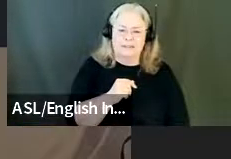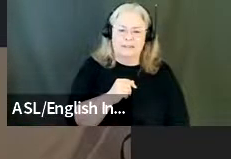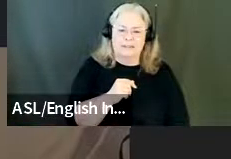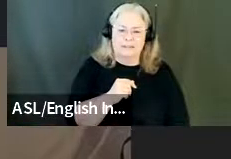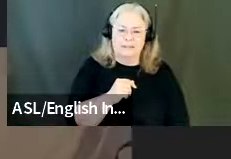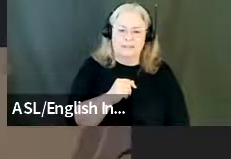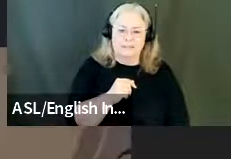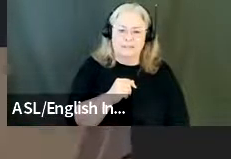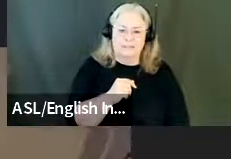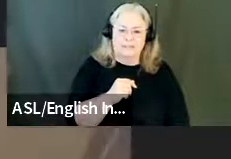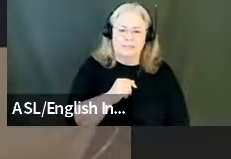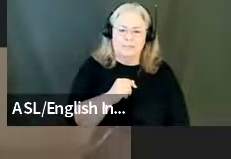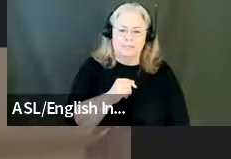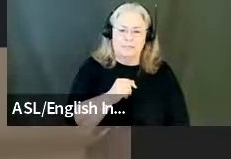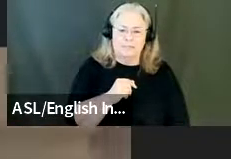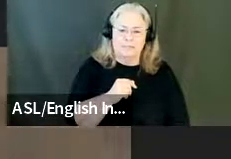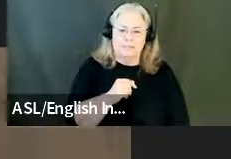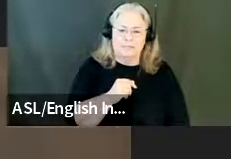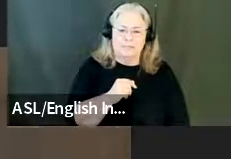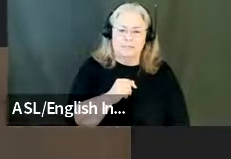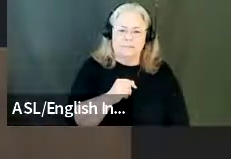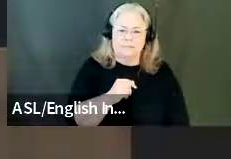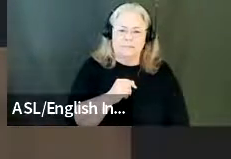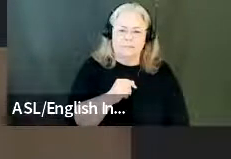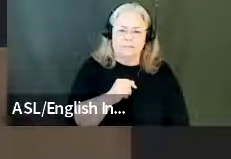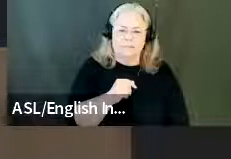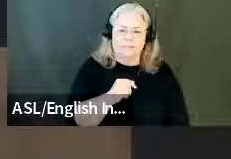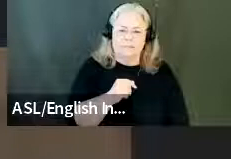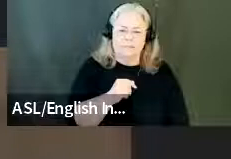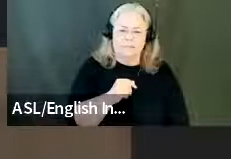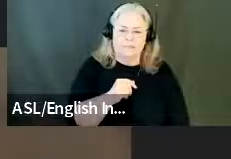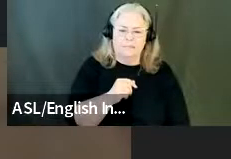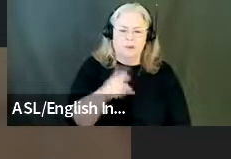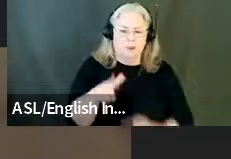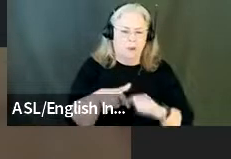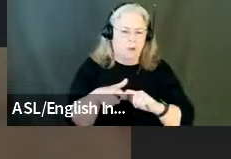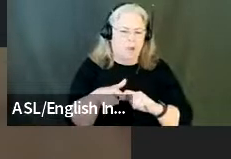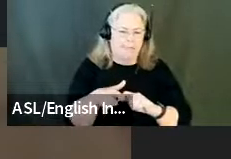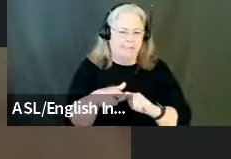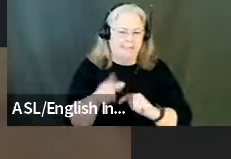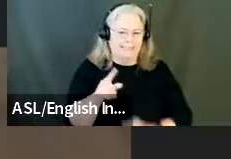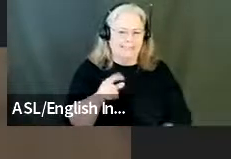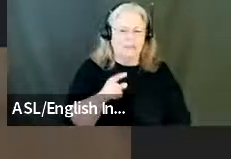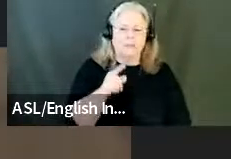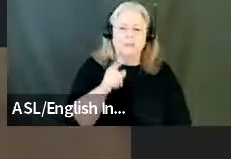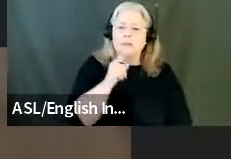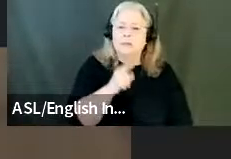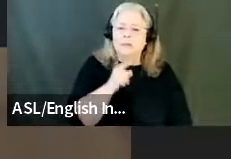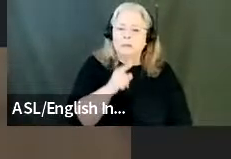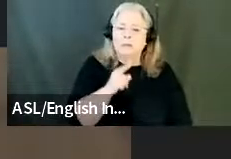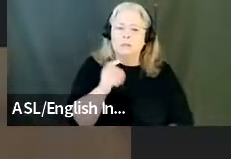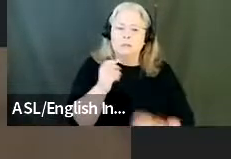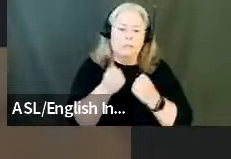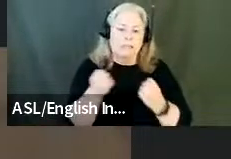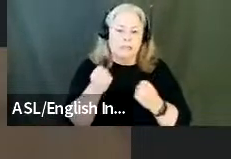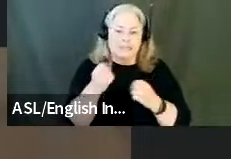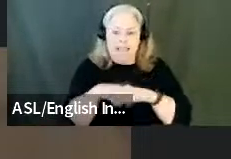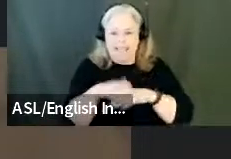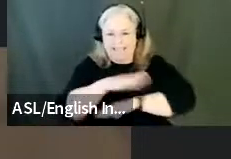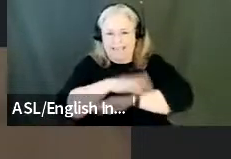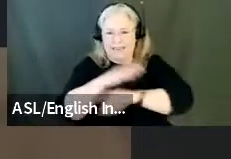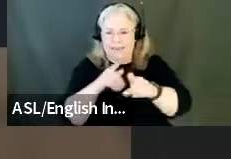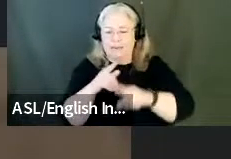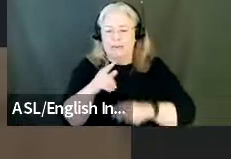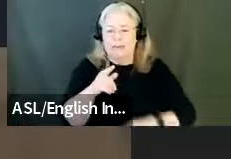And that goes all the way down. I'm just gonna pause that a second. So this device that's sitting on the table, it's